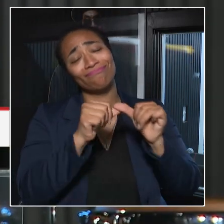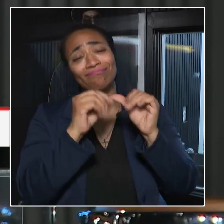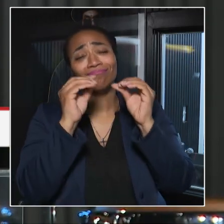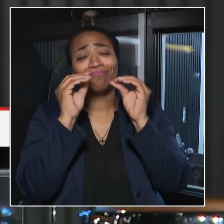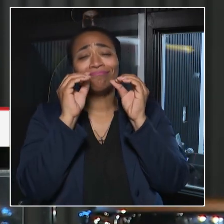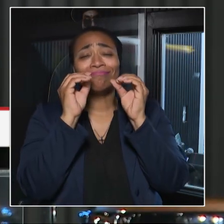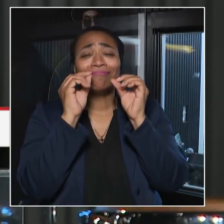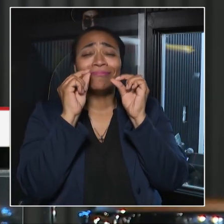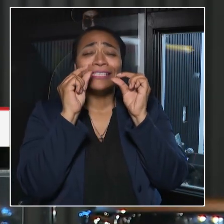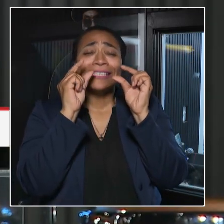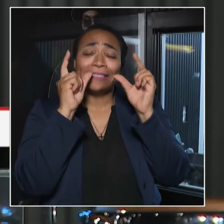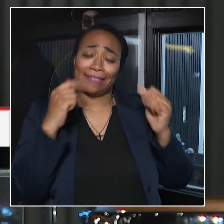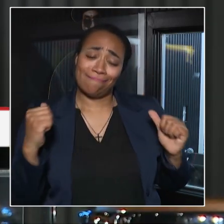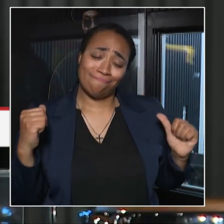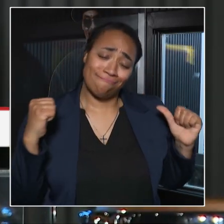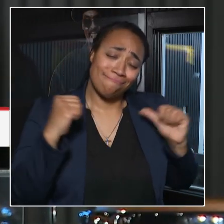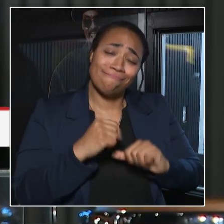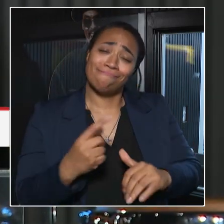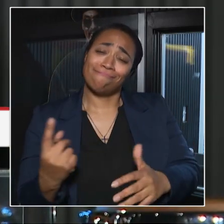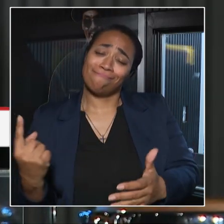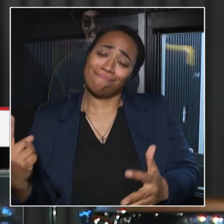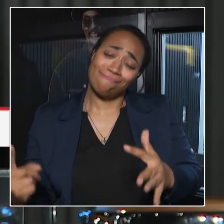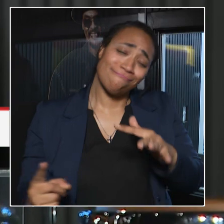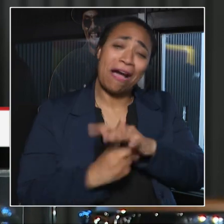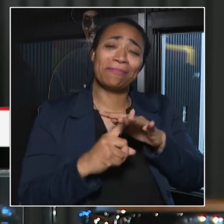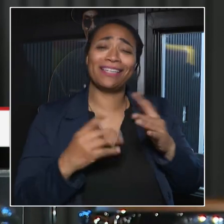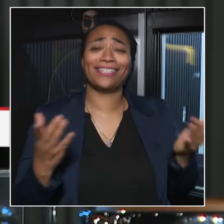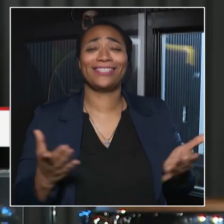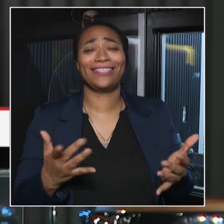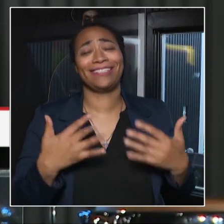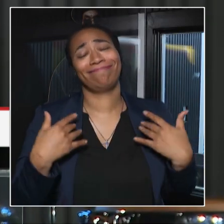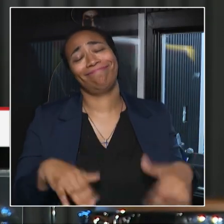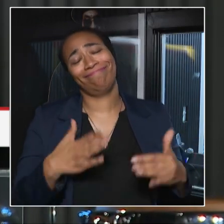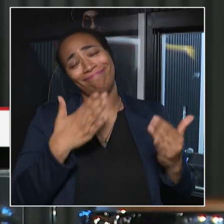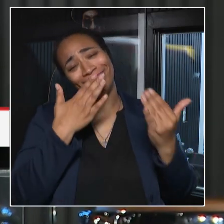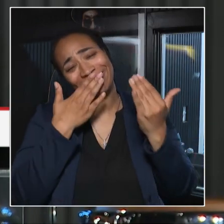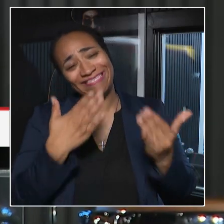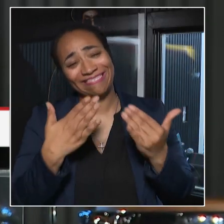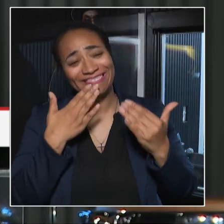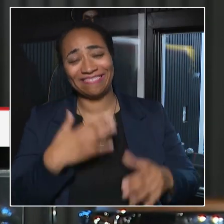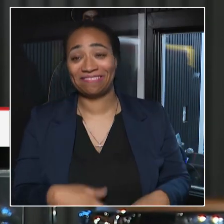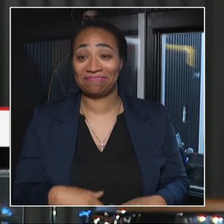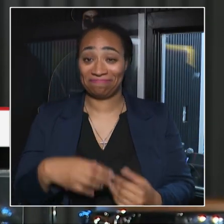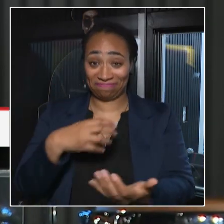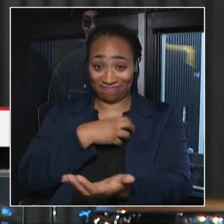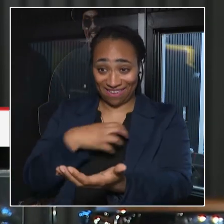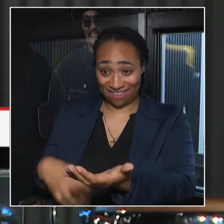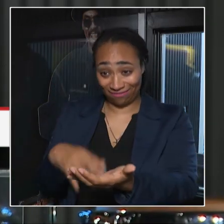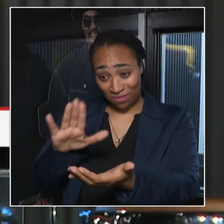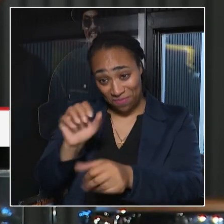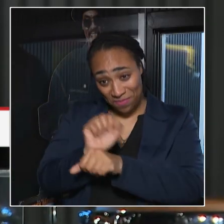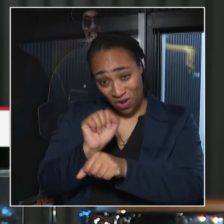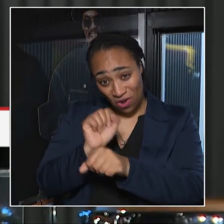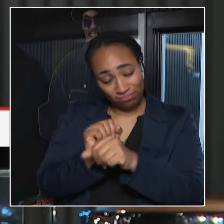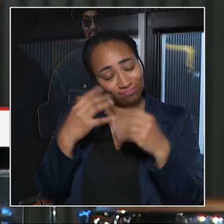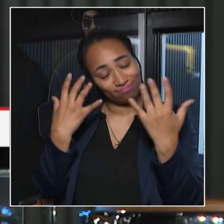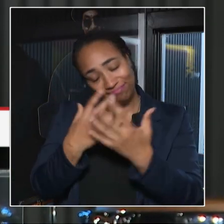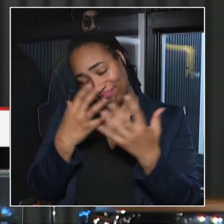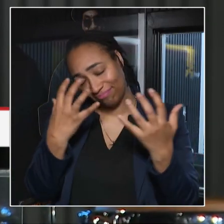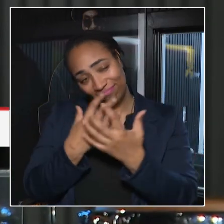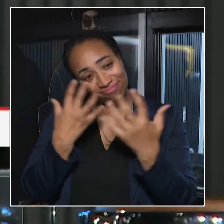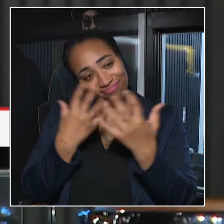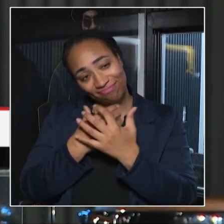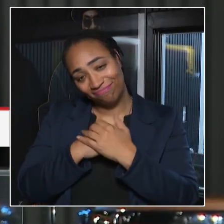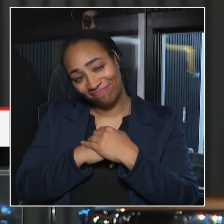today and for this momentous occasion. Thank you, Mayor Bowser, for all that you've done. And, we'll continue